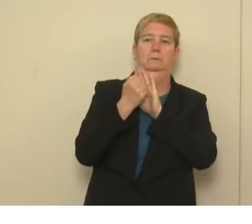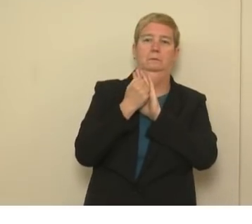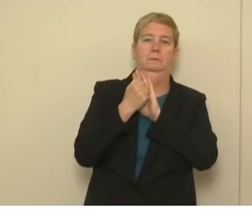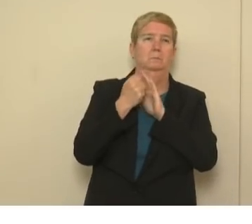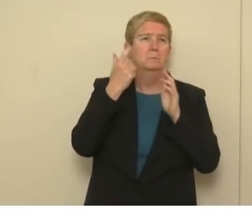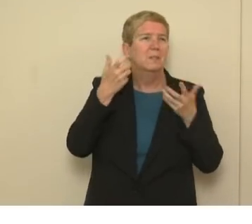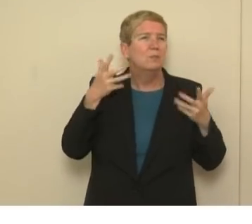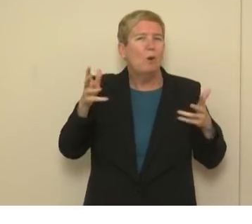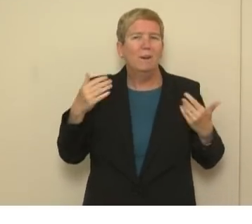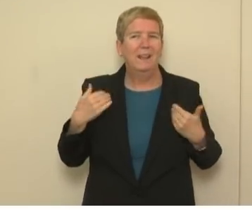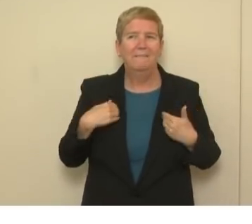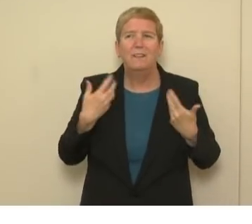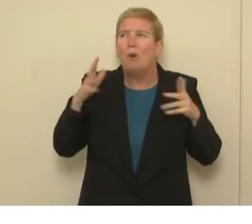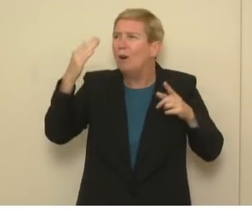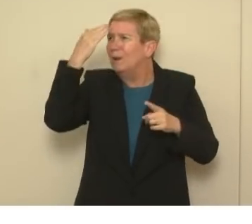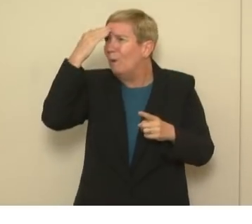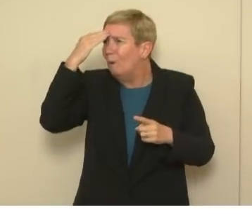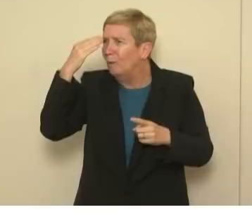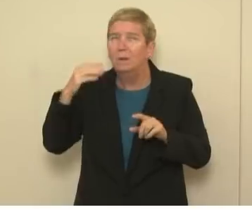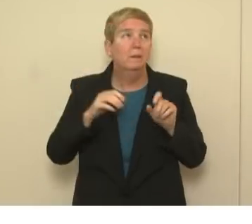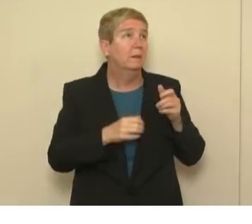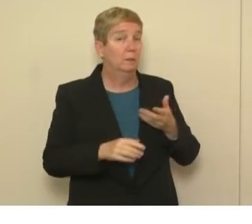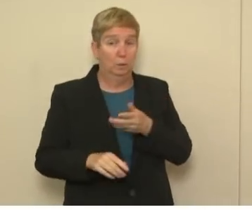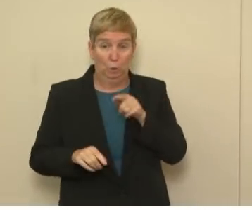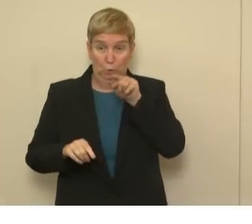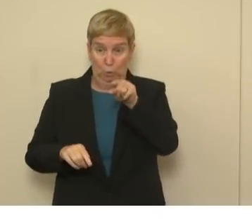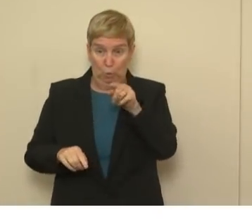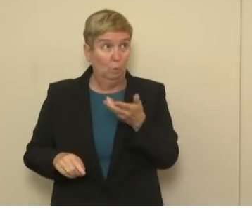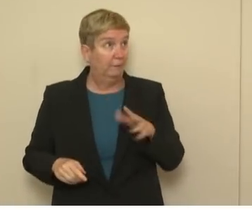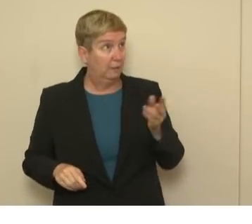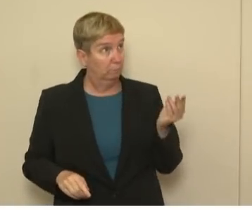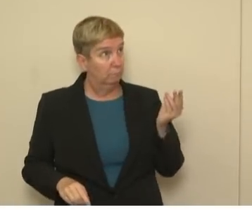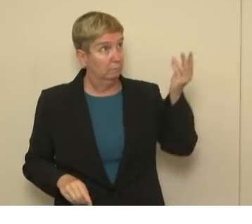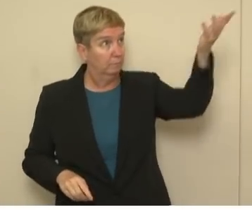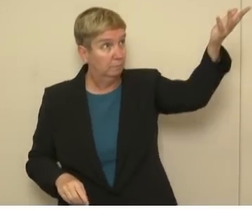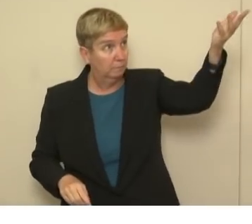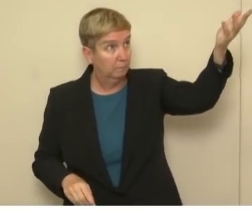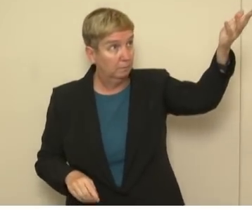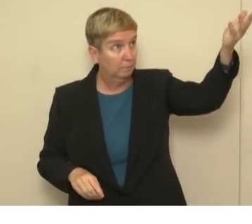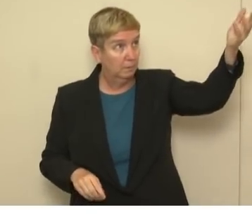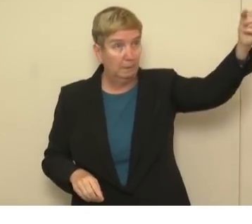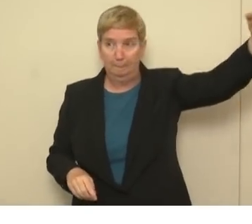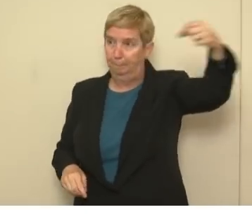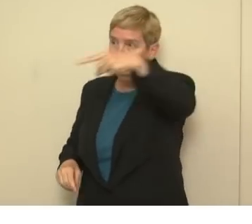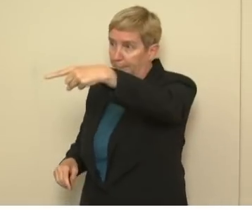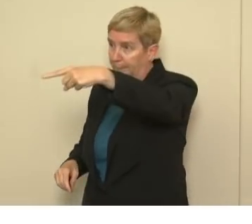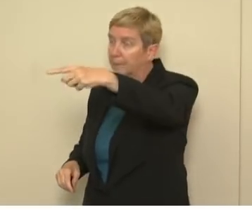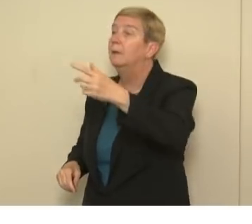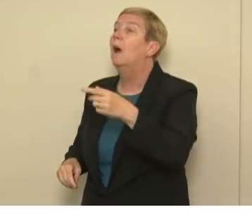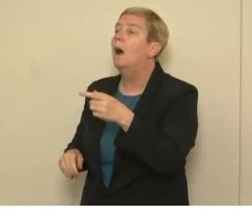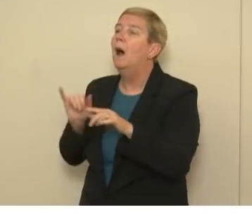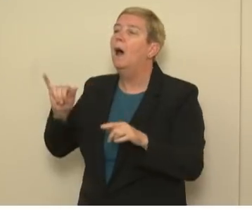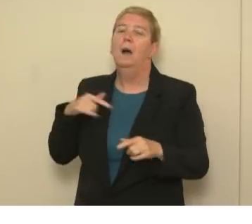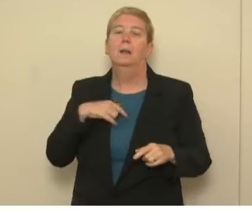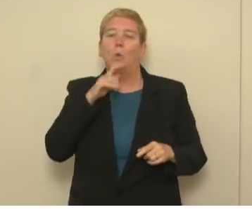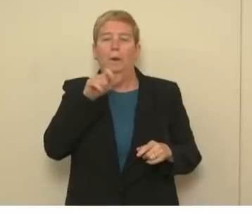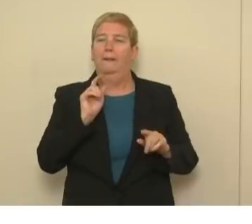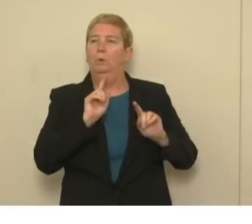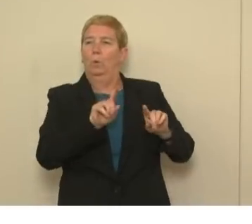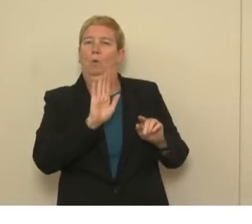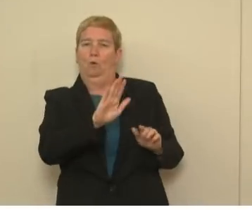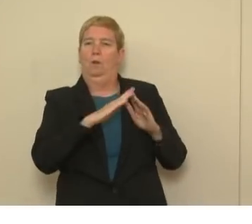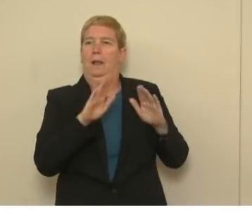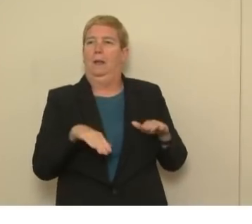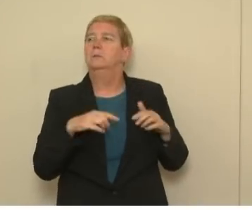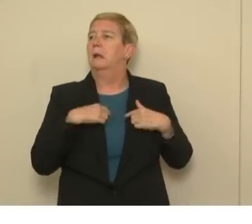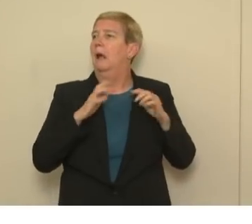have sophisticated data, and they say, oh, okay, I'm going to go this house. They completed it. I won't knock you. The next house, I don't